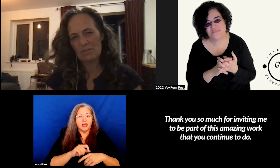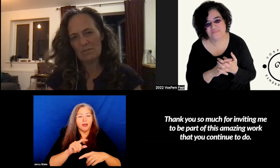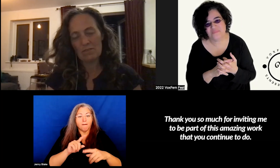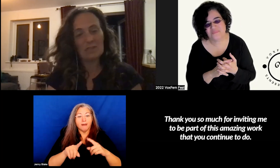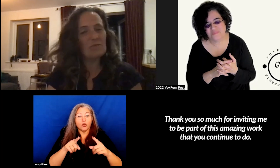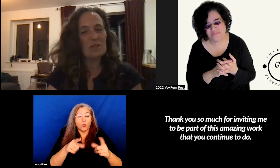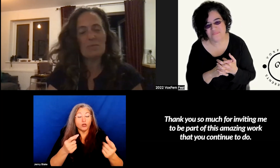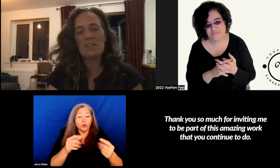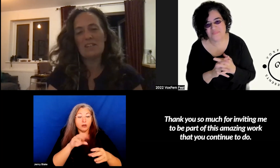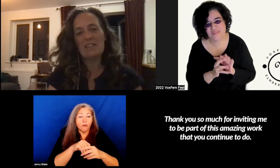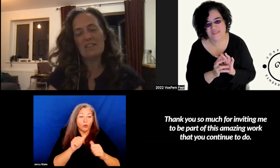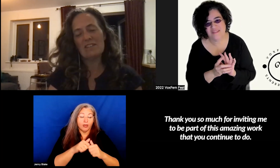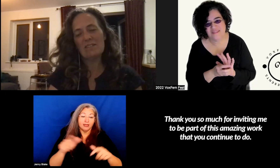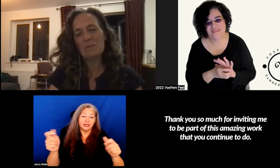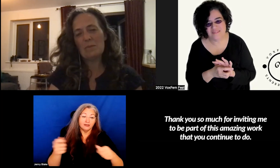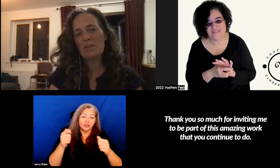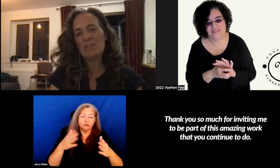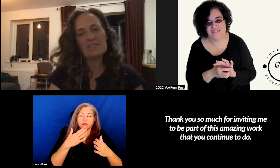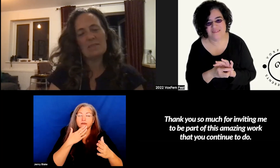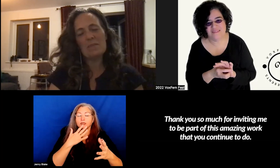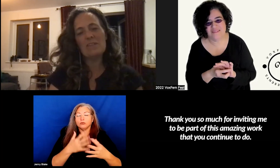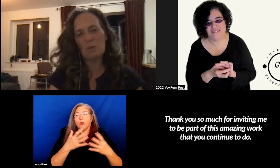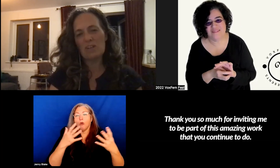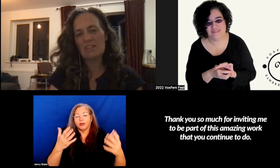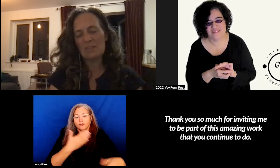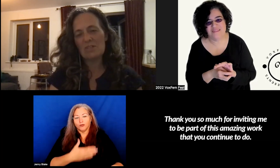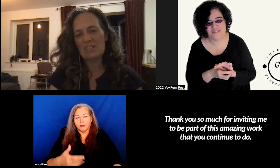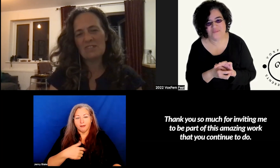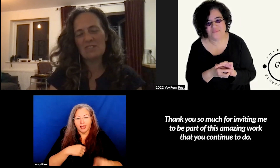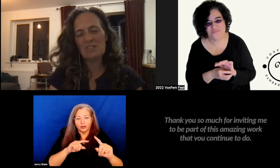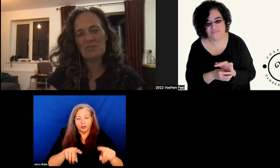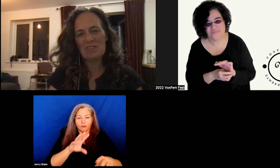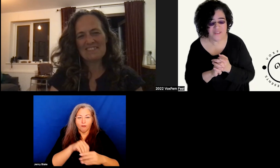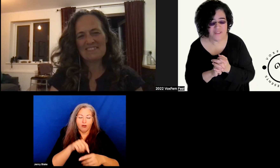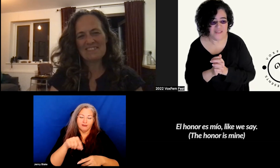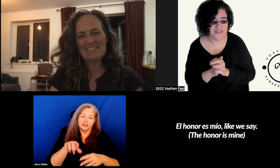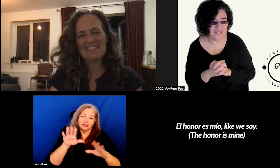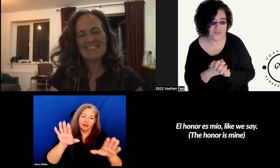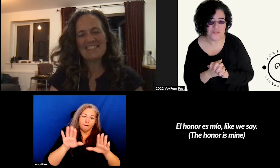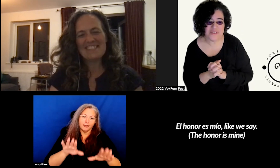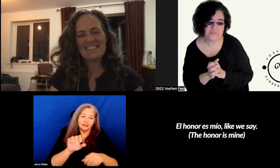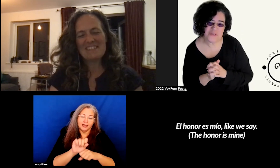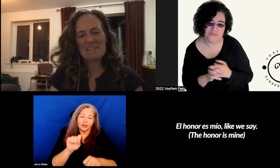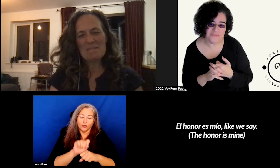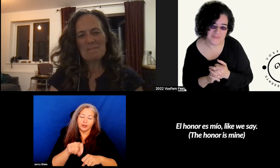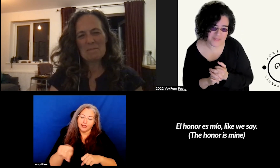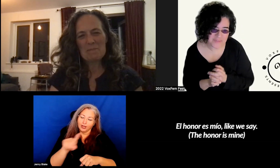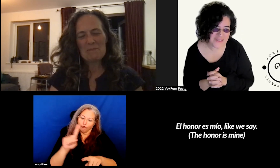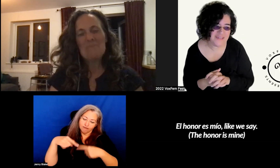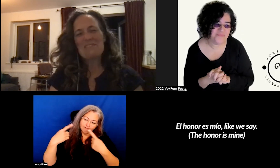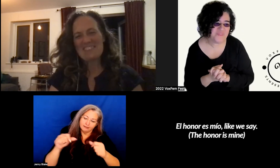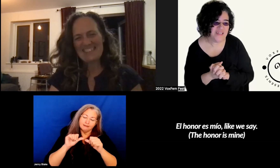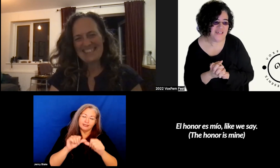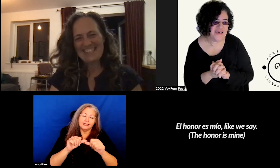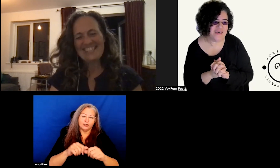much for inviting me to be part of this amazing work that you continue to do. El honor es mío, like we